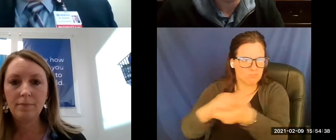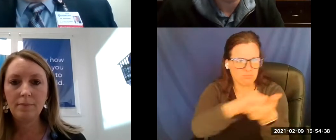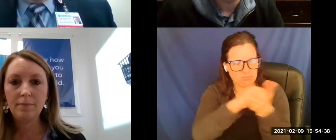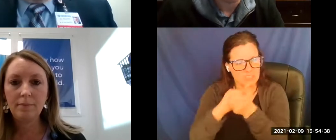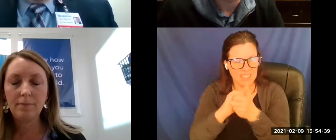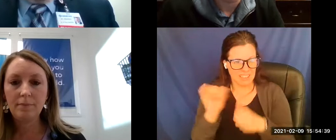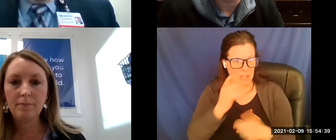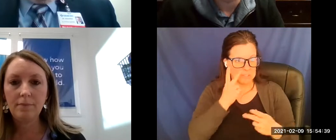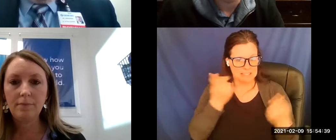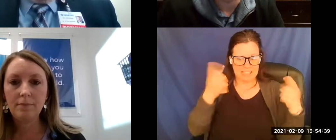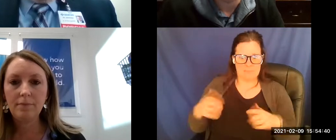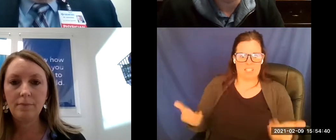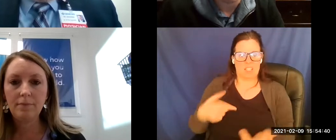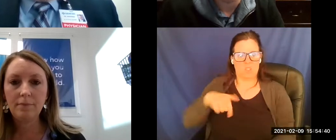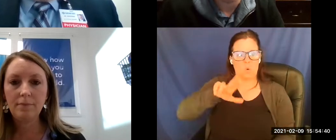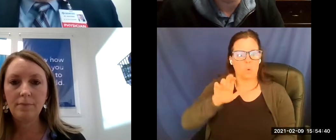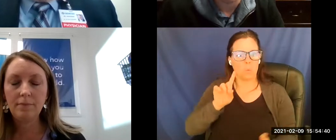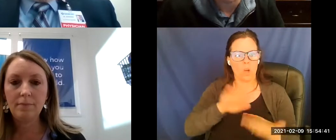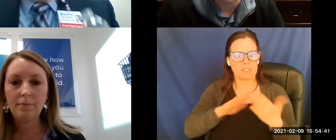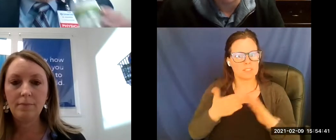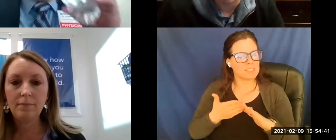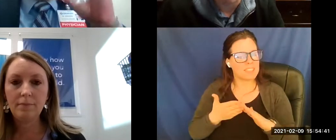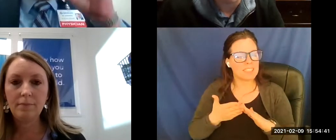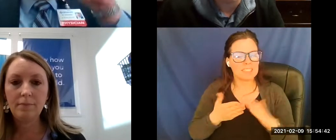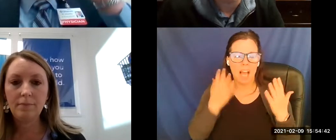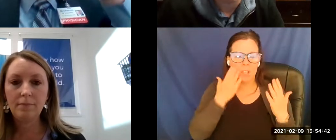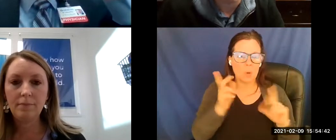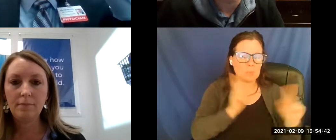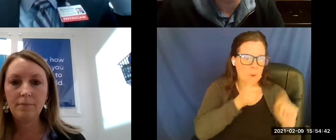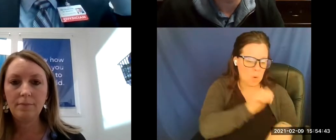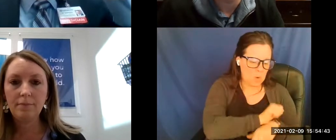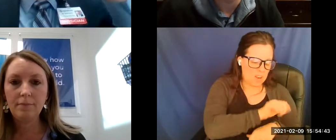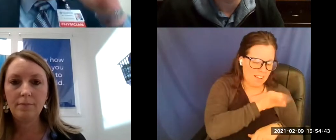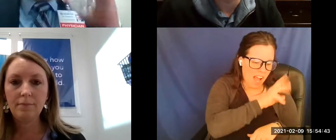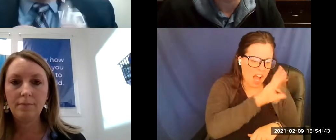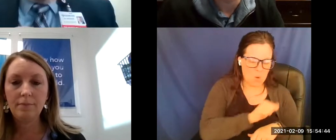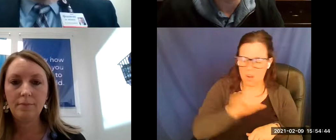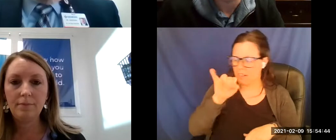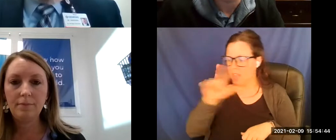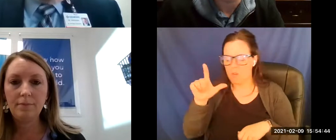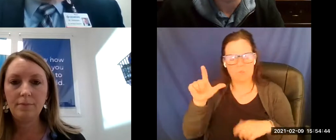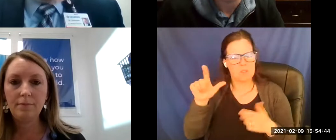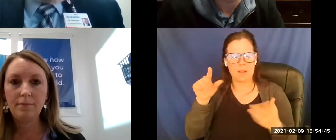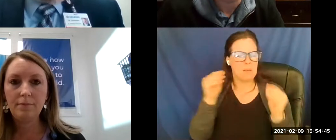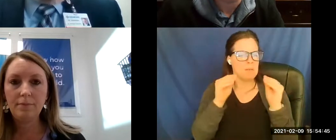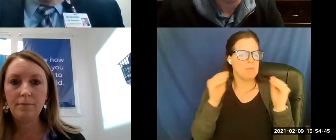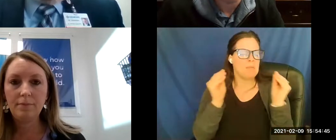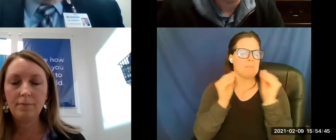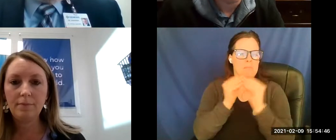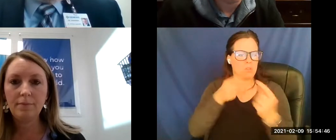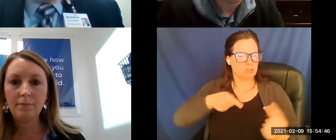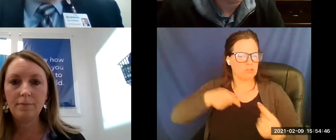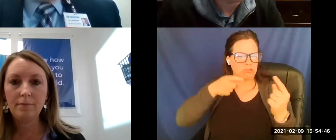just, I have colleagues across the state of Iowa and across the state of Illinois that just are having much more difficulty in those communications. So it's